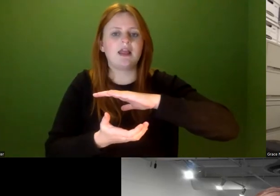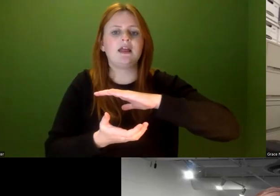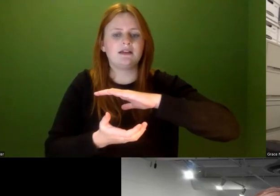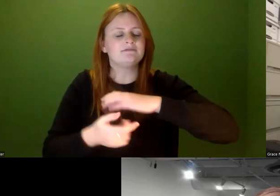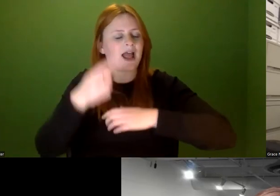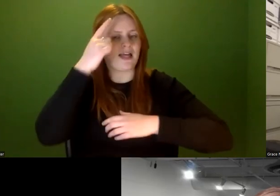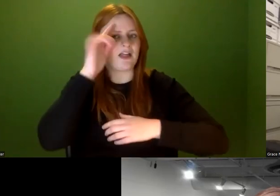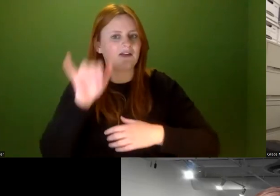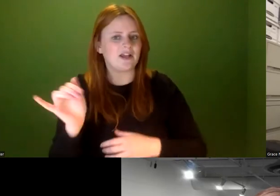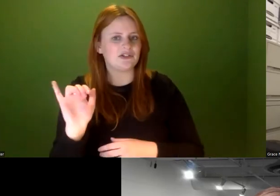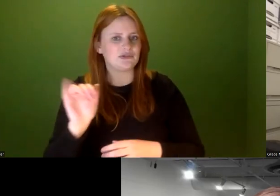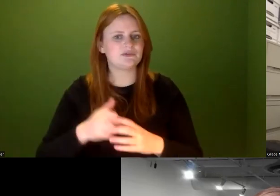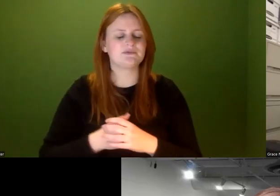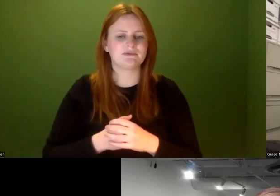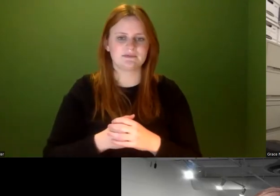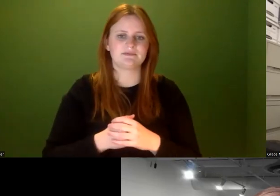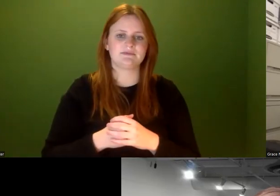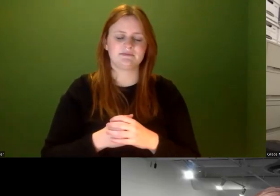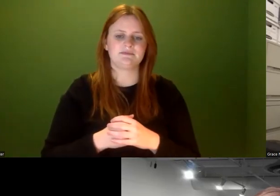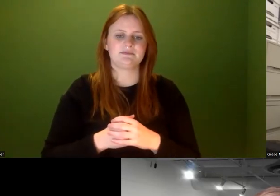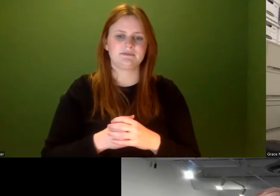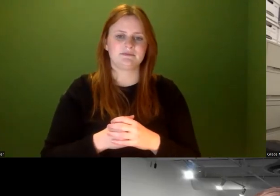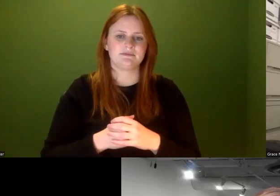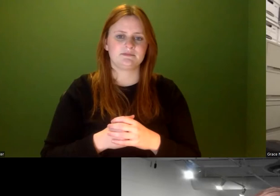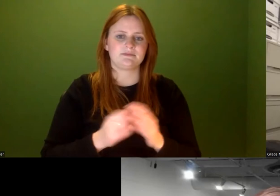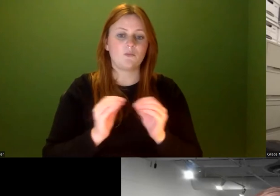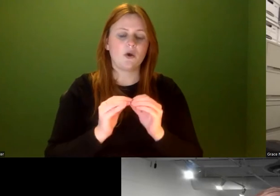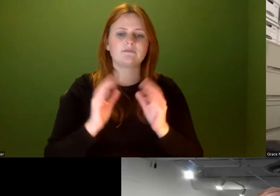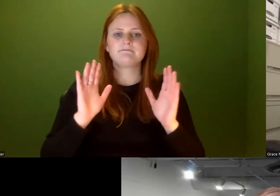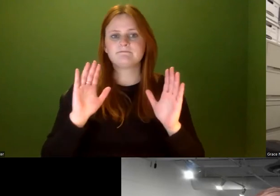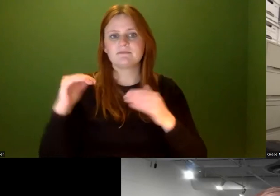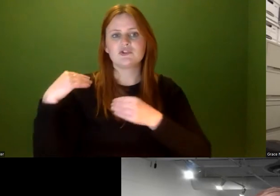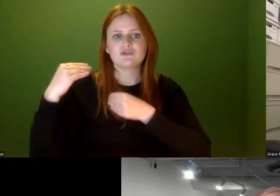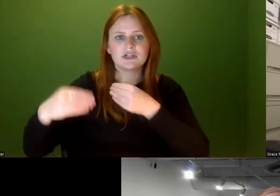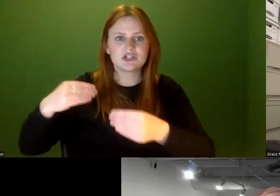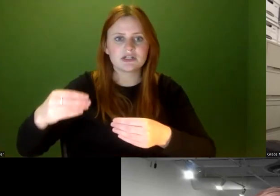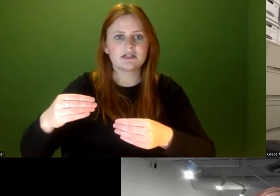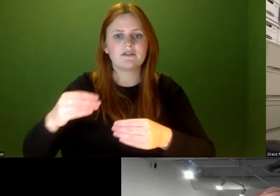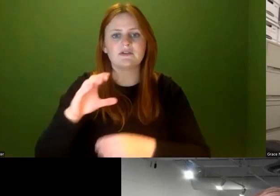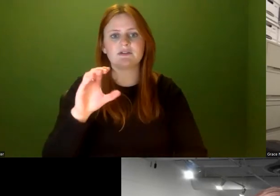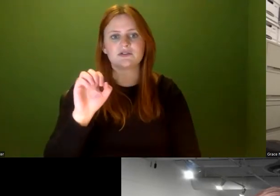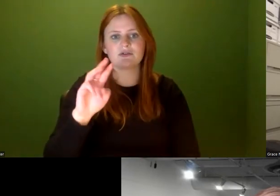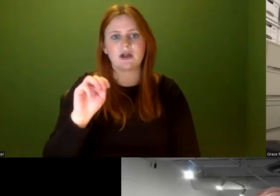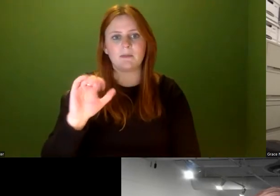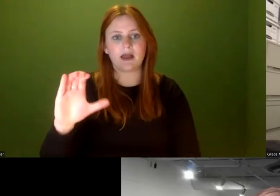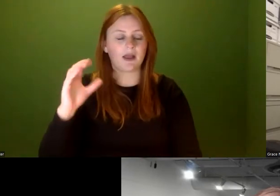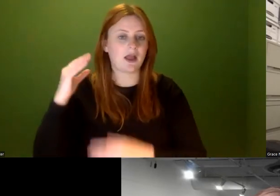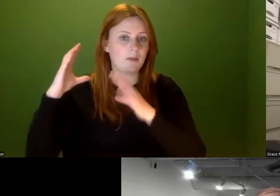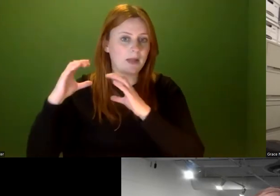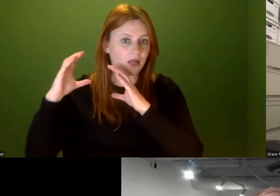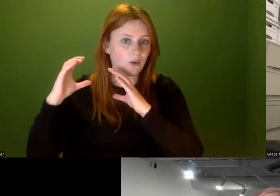that in terms of the tradition of a ceramic pillow, but more so in the